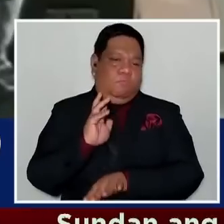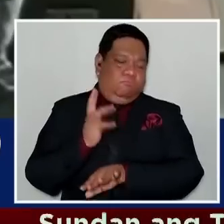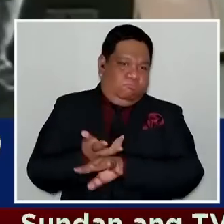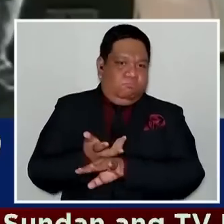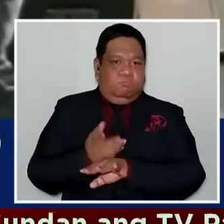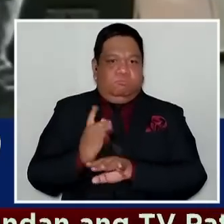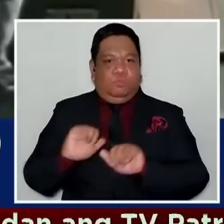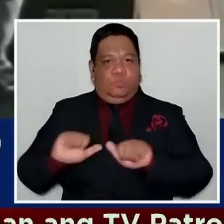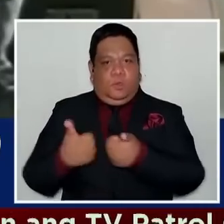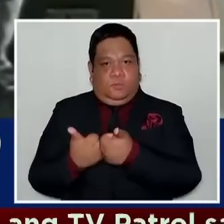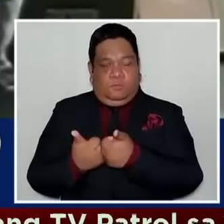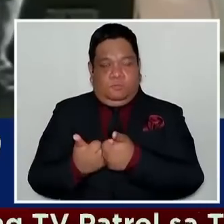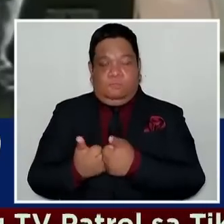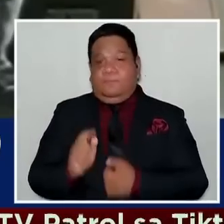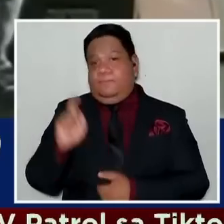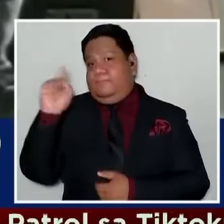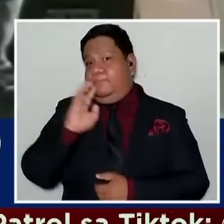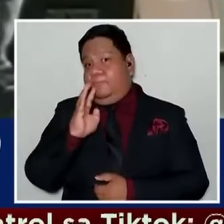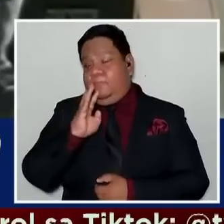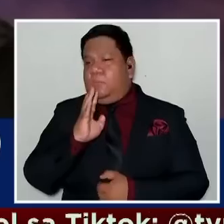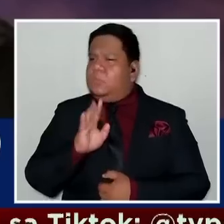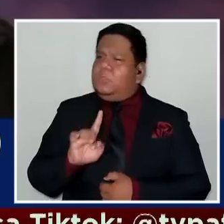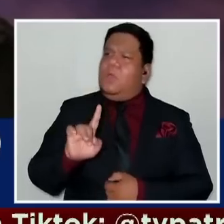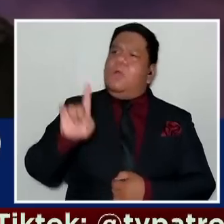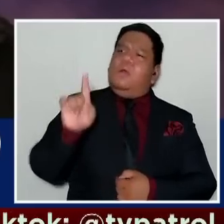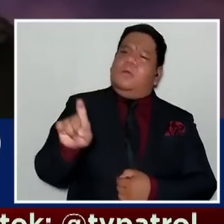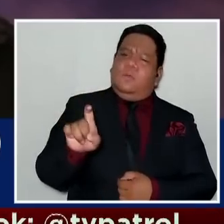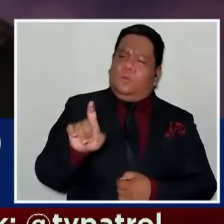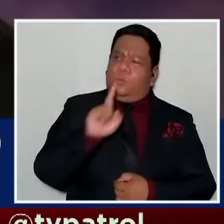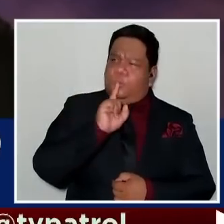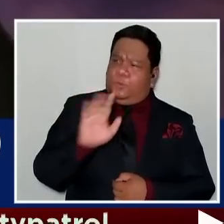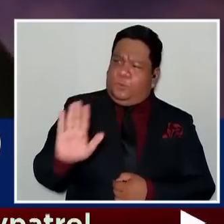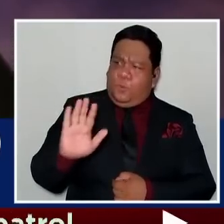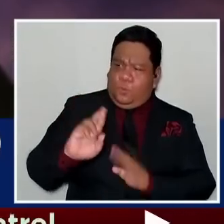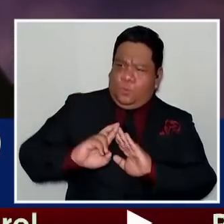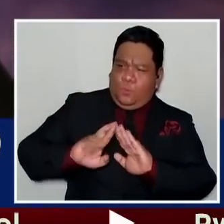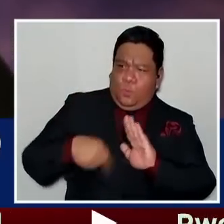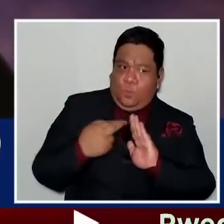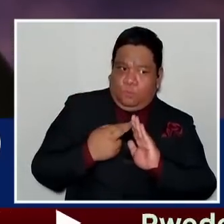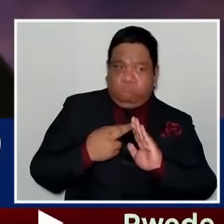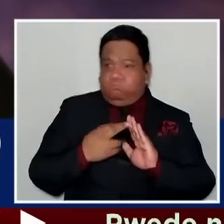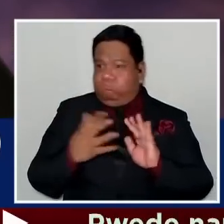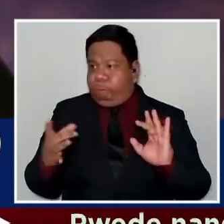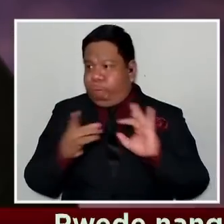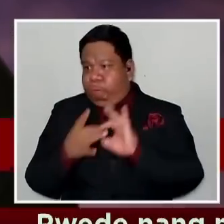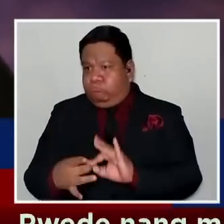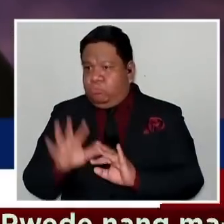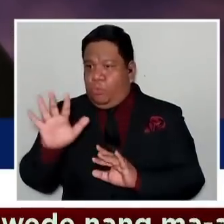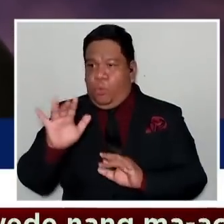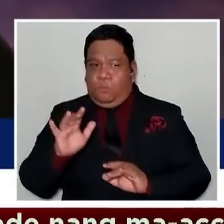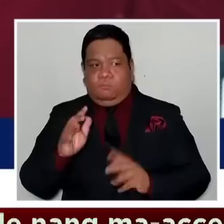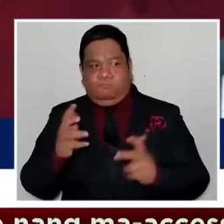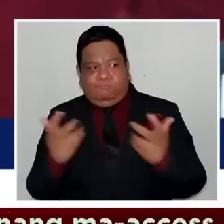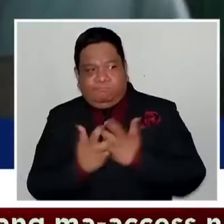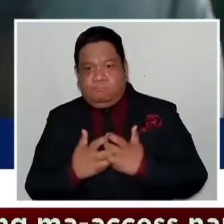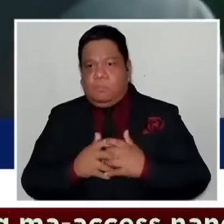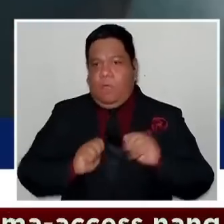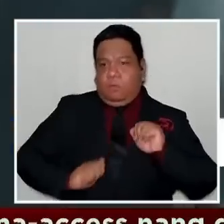did his character's growth mirror your own growth as an actor and as a person? Oh, man. That is a big